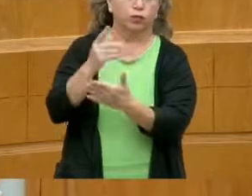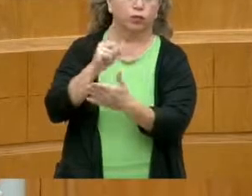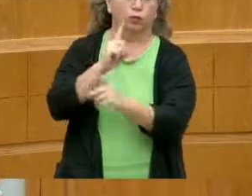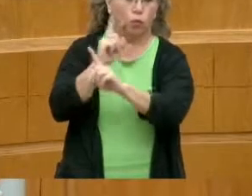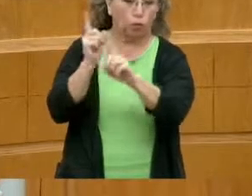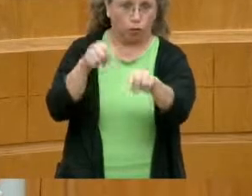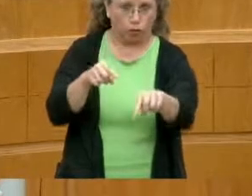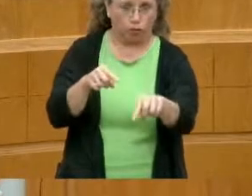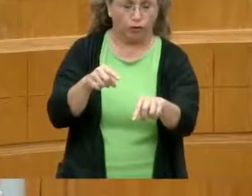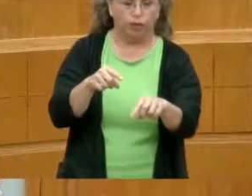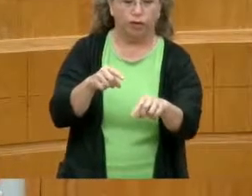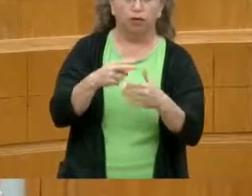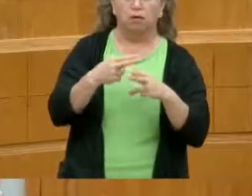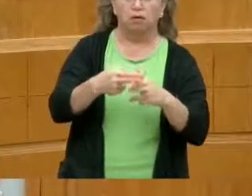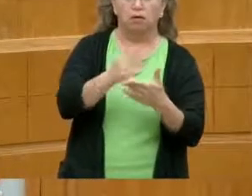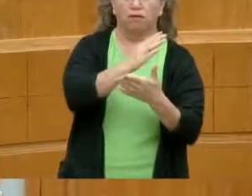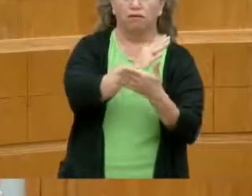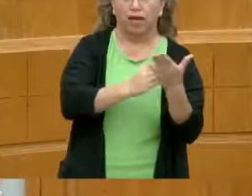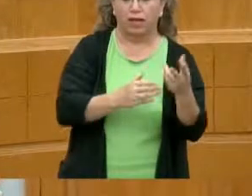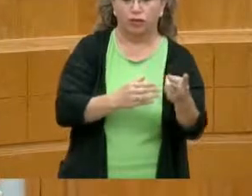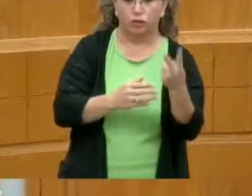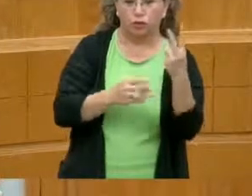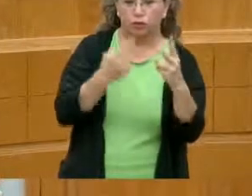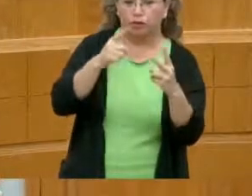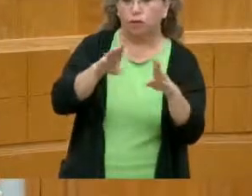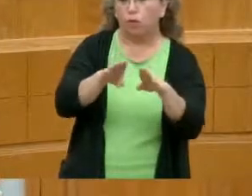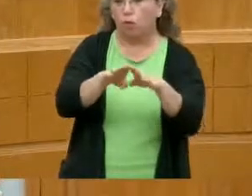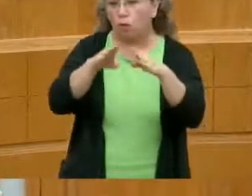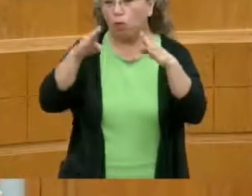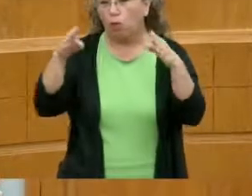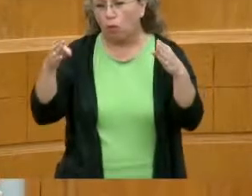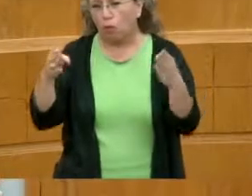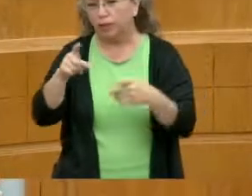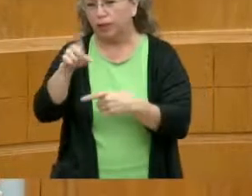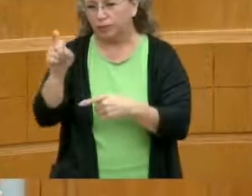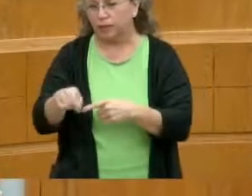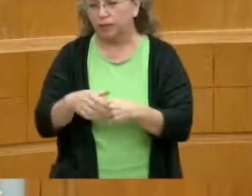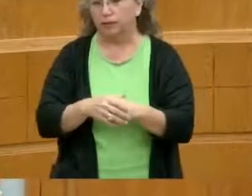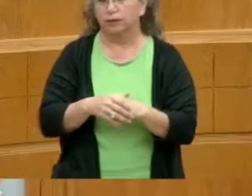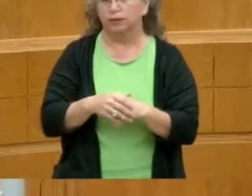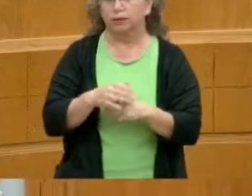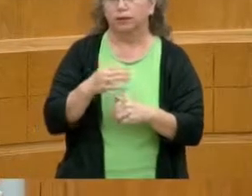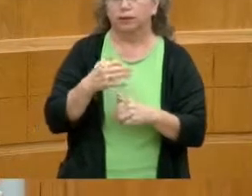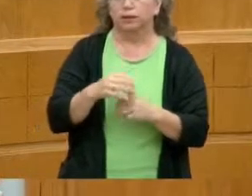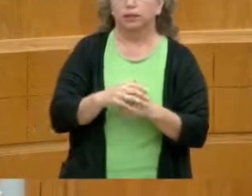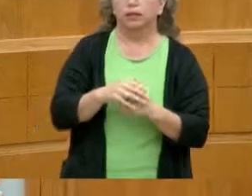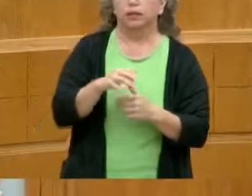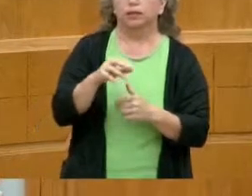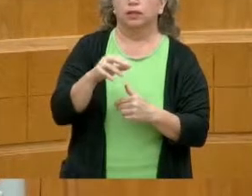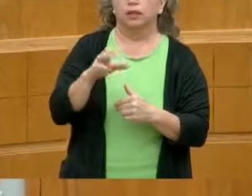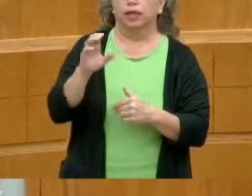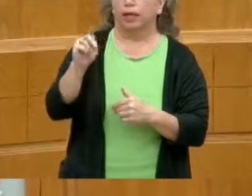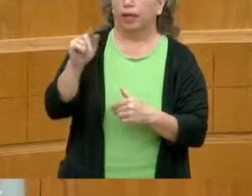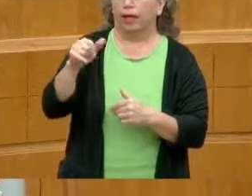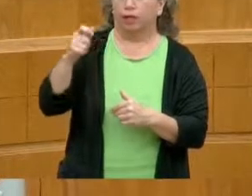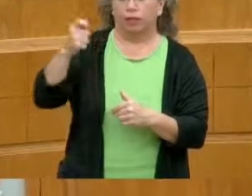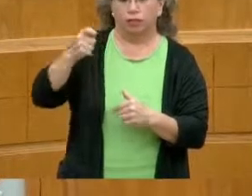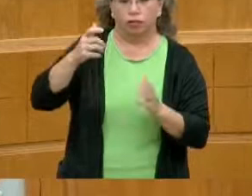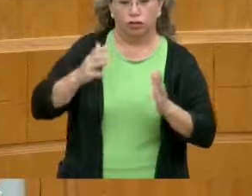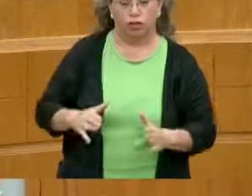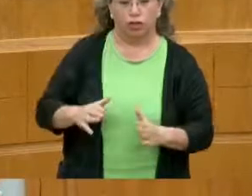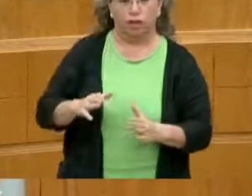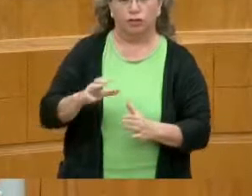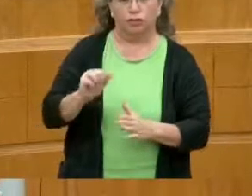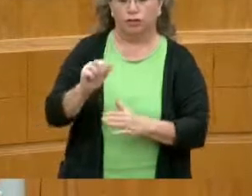Phase 2 in reopening Texas. He did Phase 1 a couple of weeks ago. Nueces County Judge Barbara Canales has